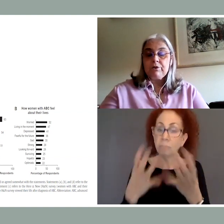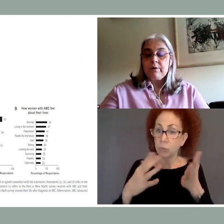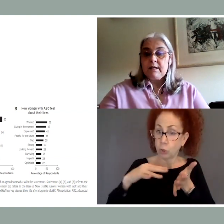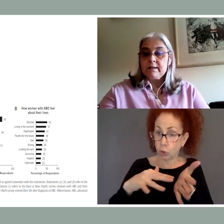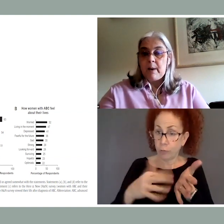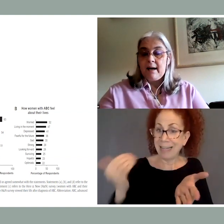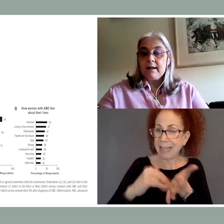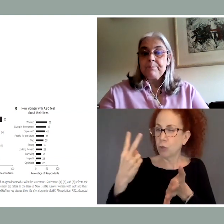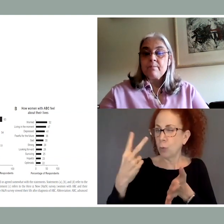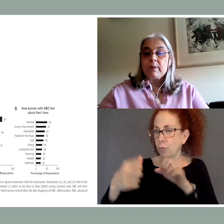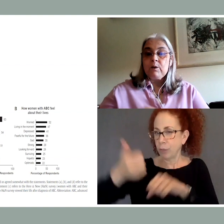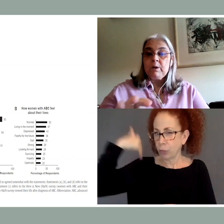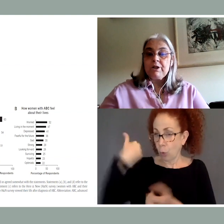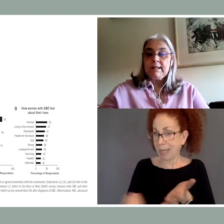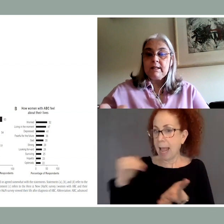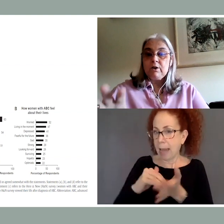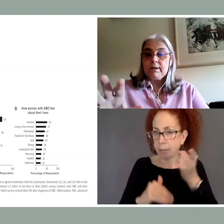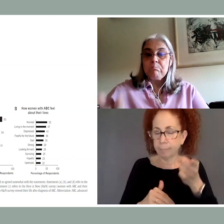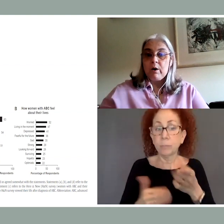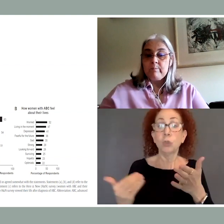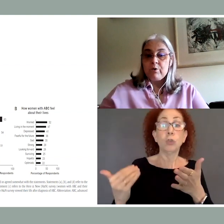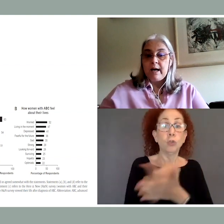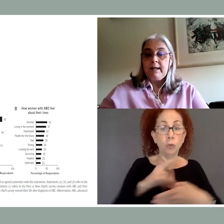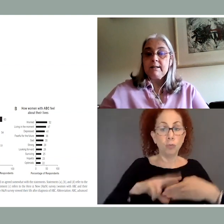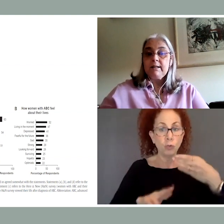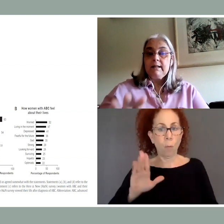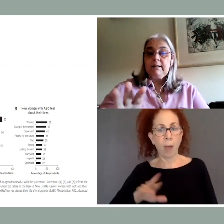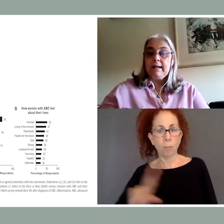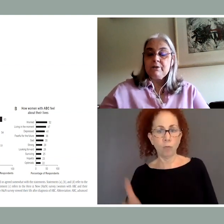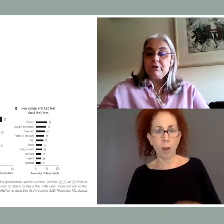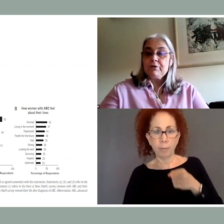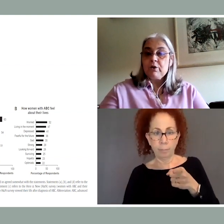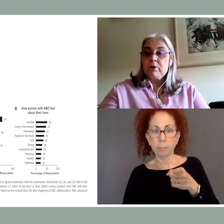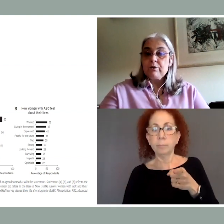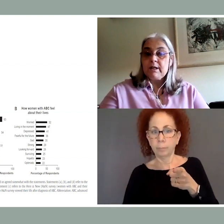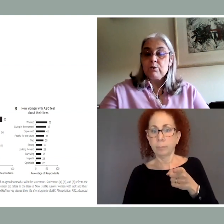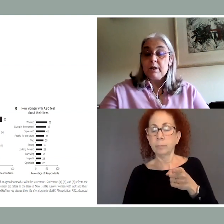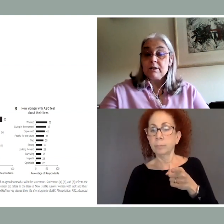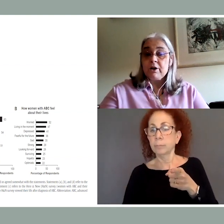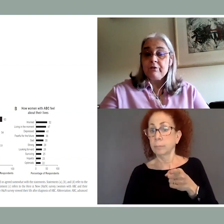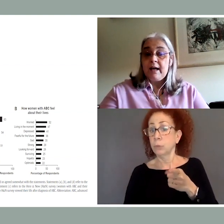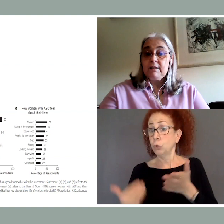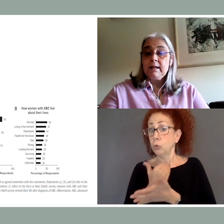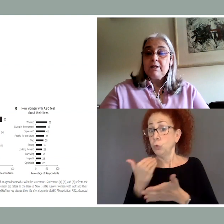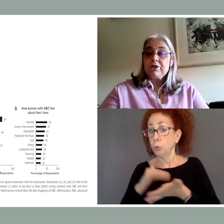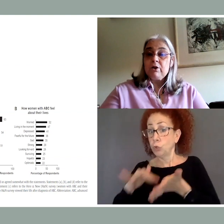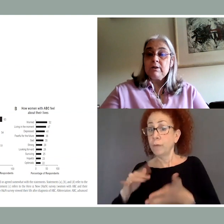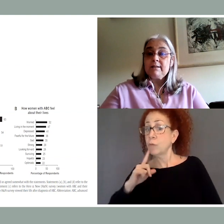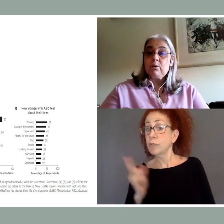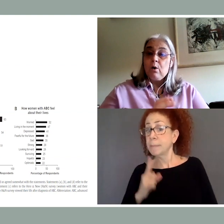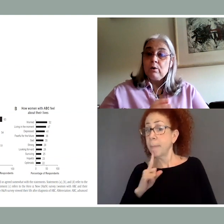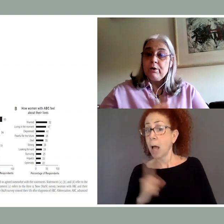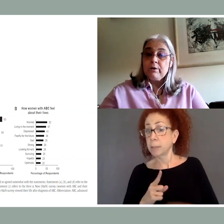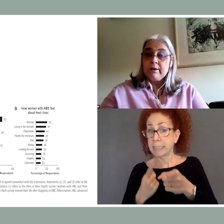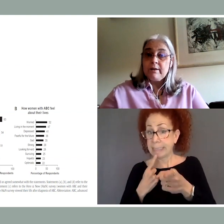2 or 3 years back. And what you can see on the bottom right, the answers from those that were surveyed show